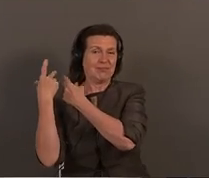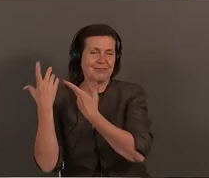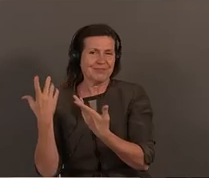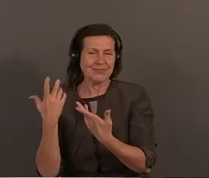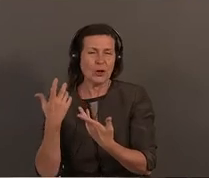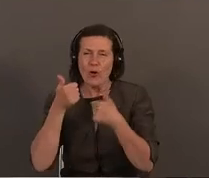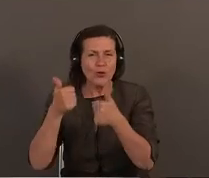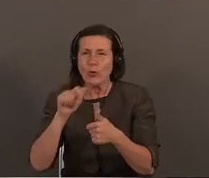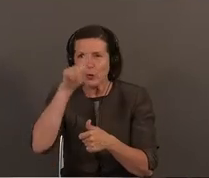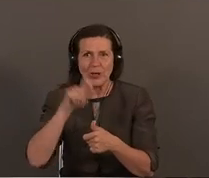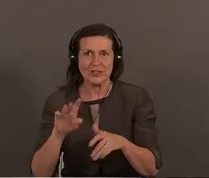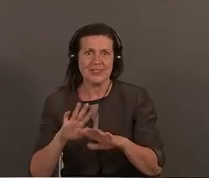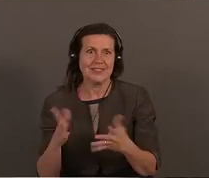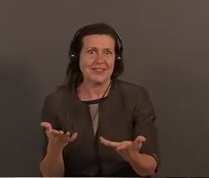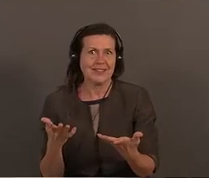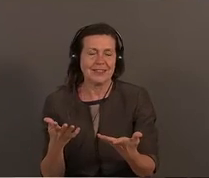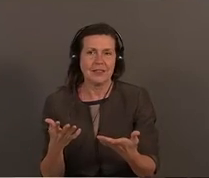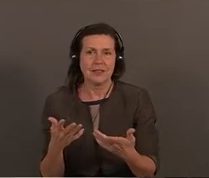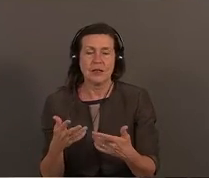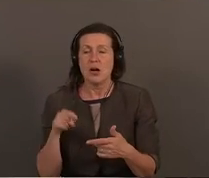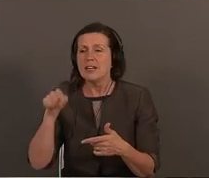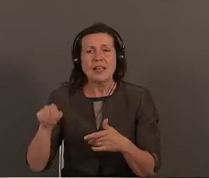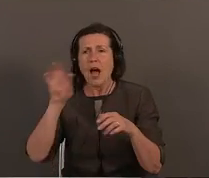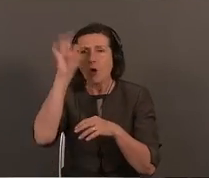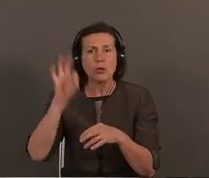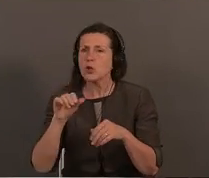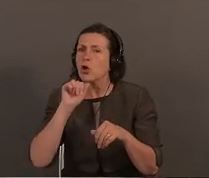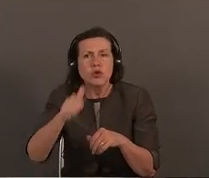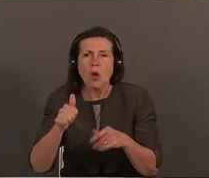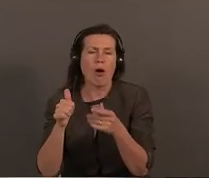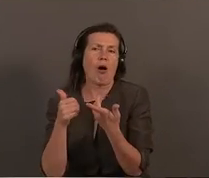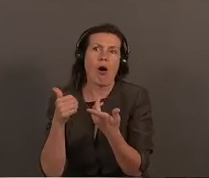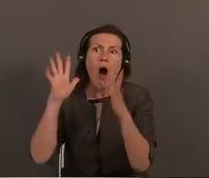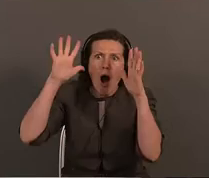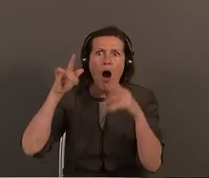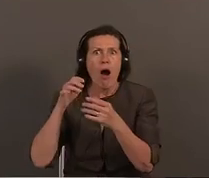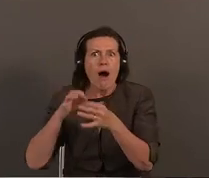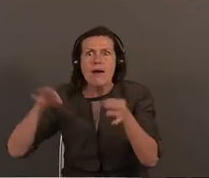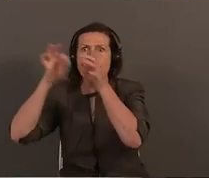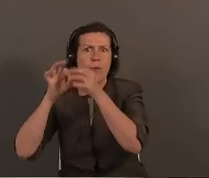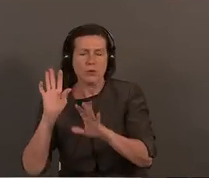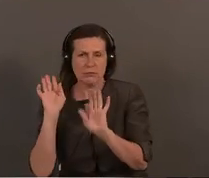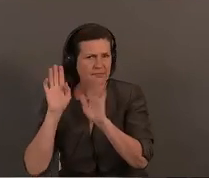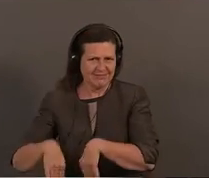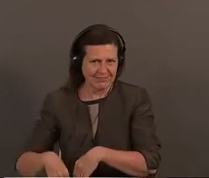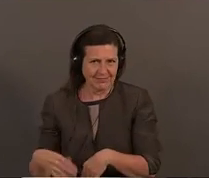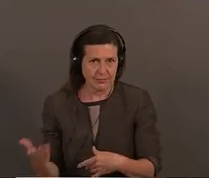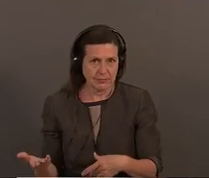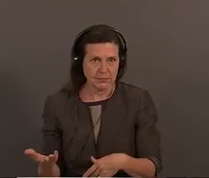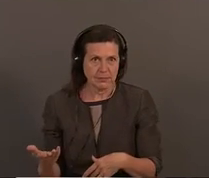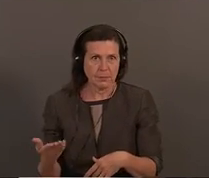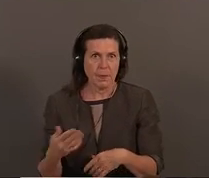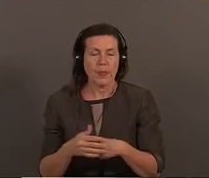of very, very much importance. I think that this is not what will save